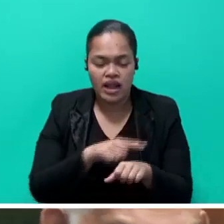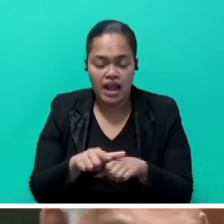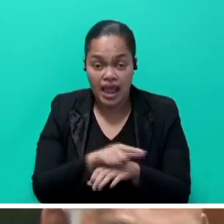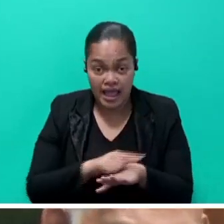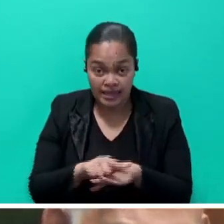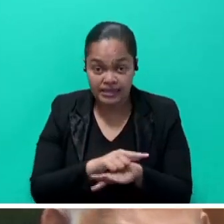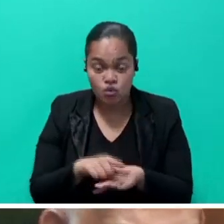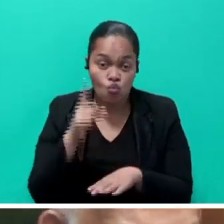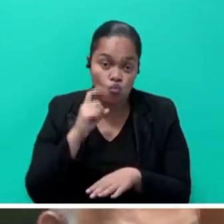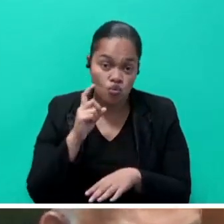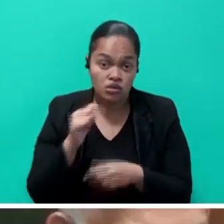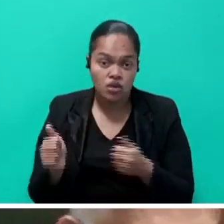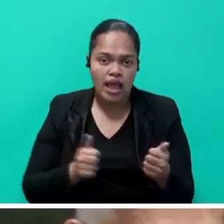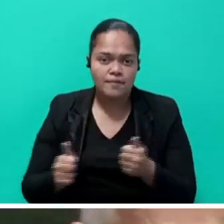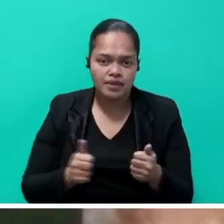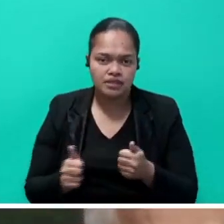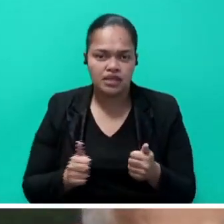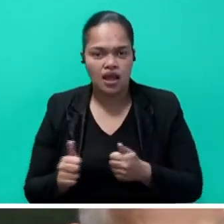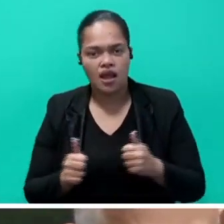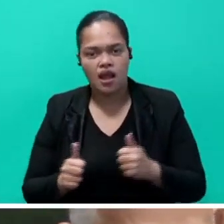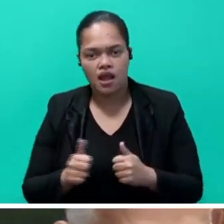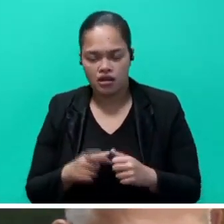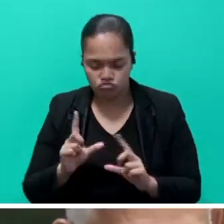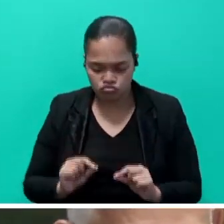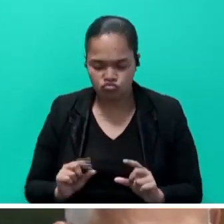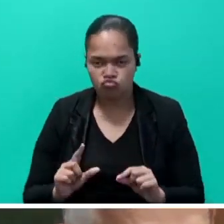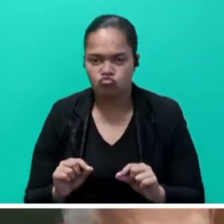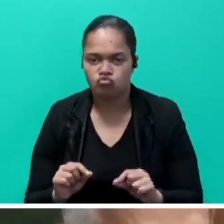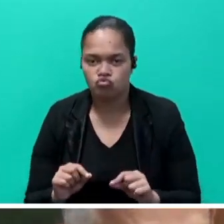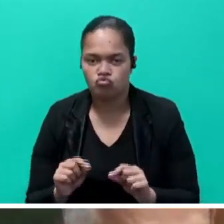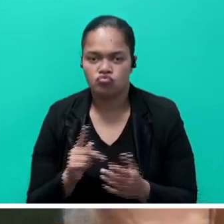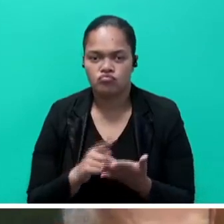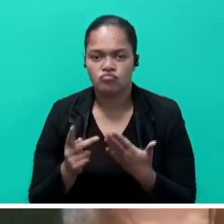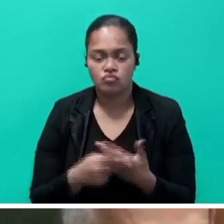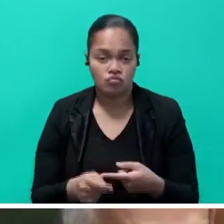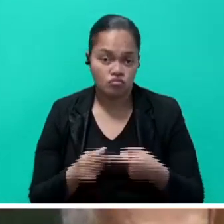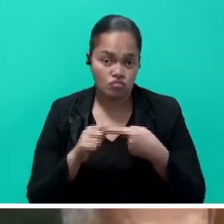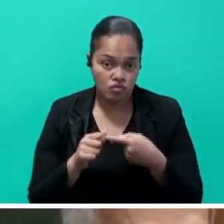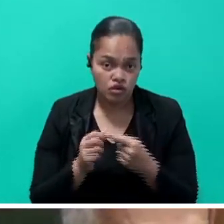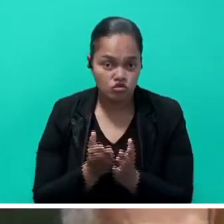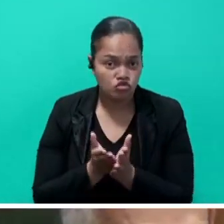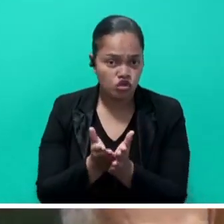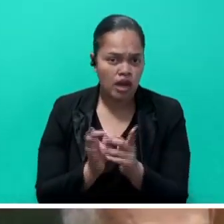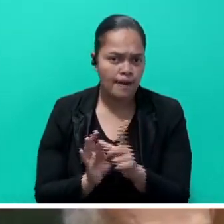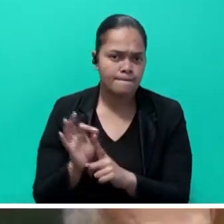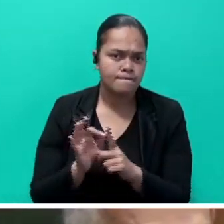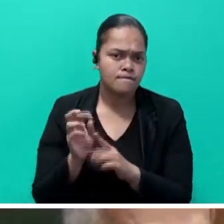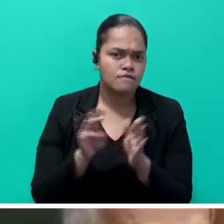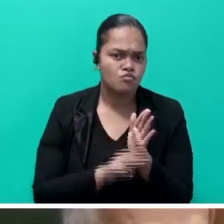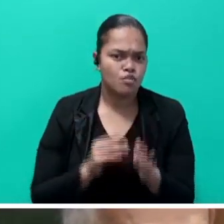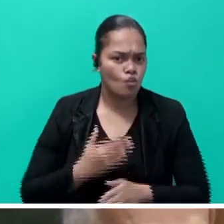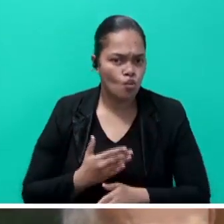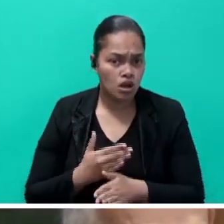Division to administer and undertake the following. 1. Drainage improvement